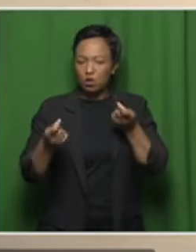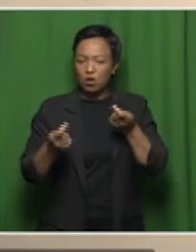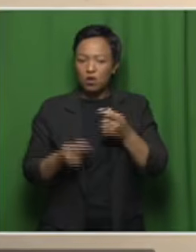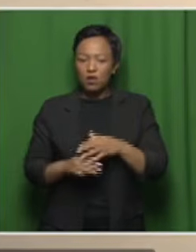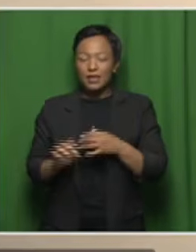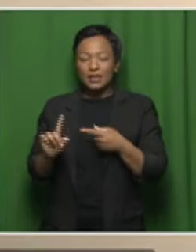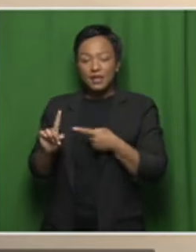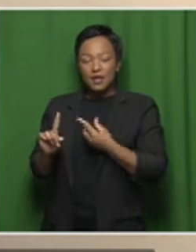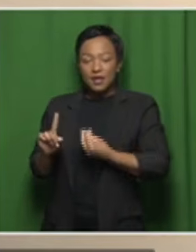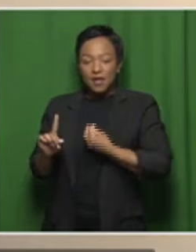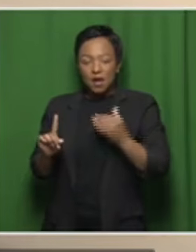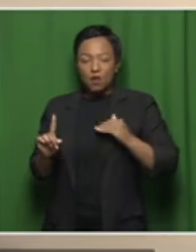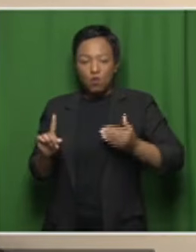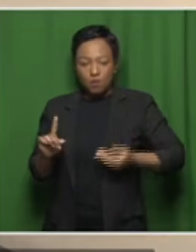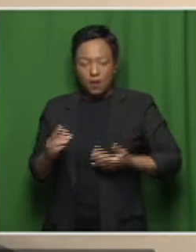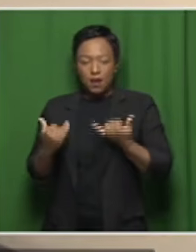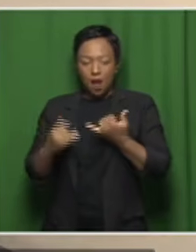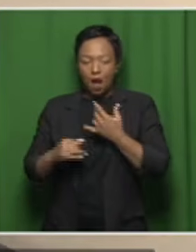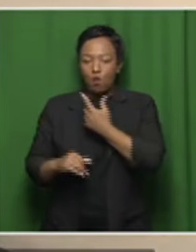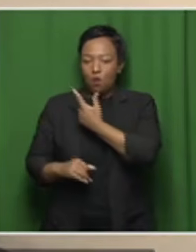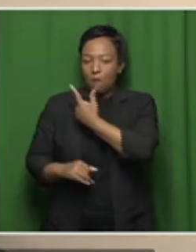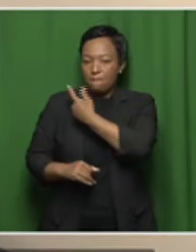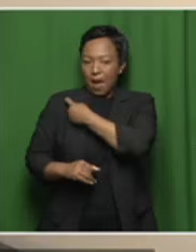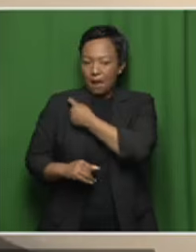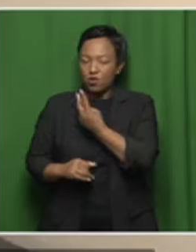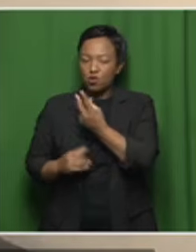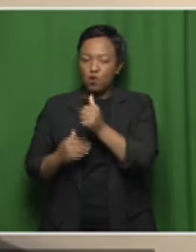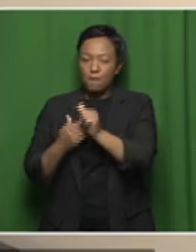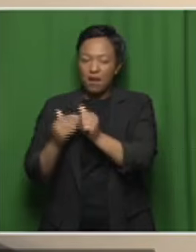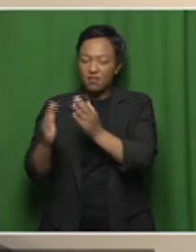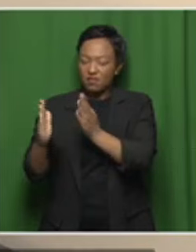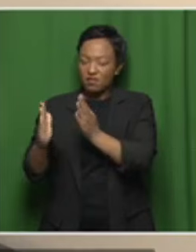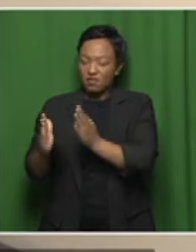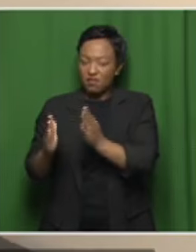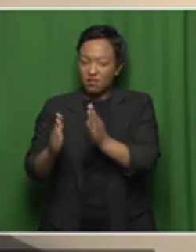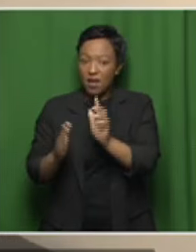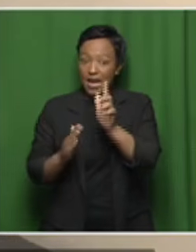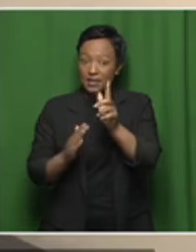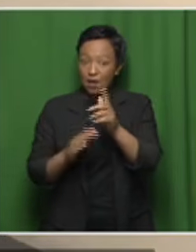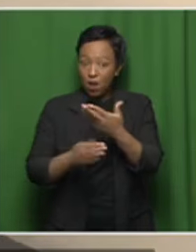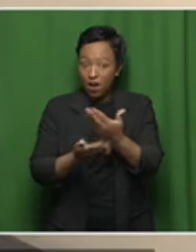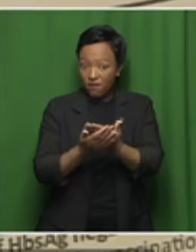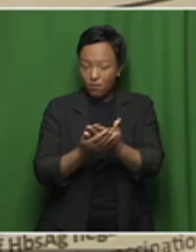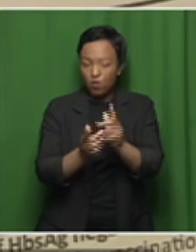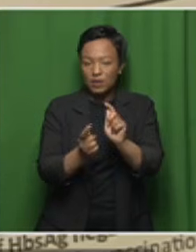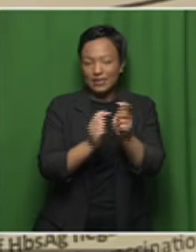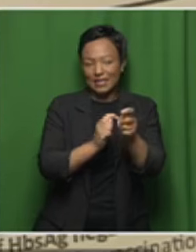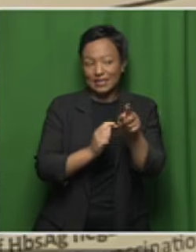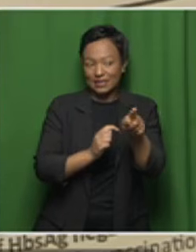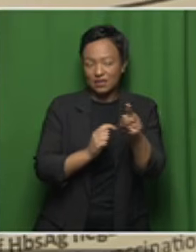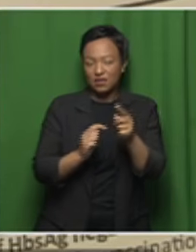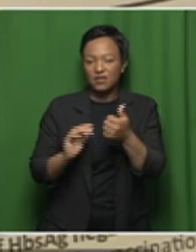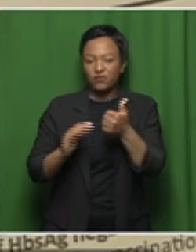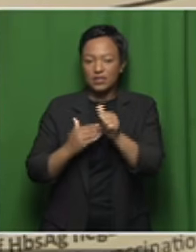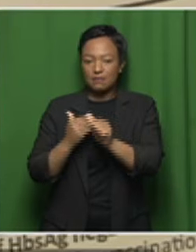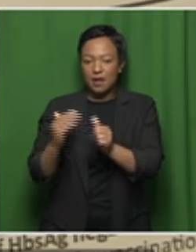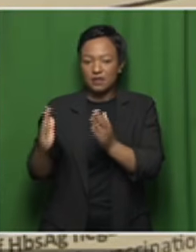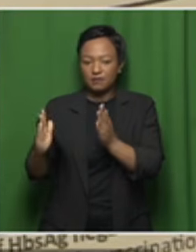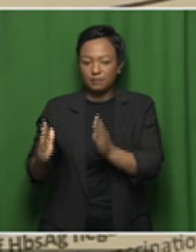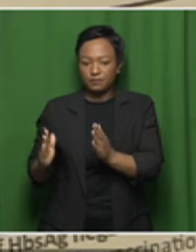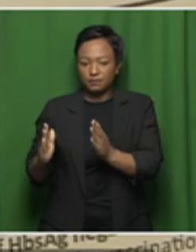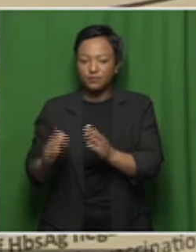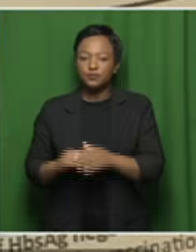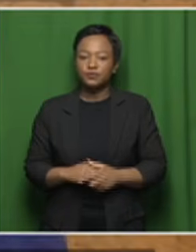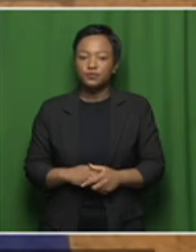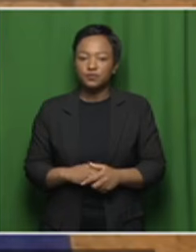on PrEP, she would consider making the switch to Lenacapavir when it becomes available. I would switch to Lenacapavir.